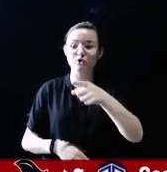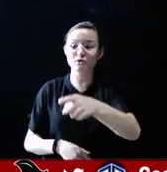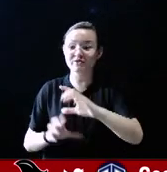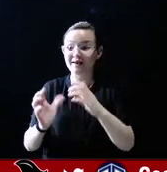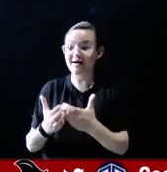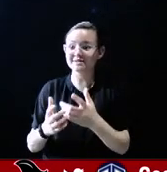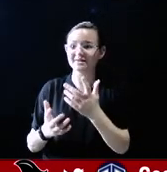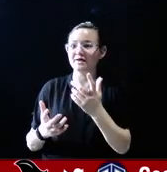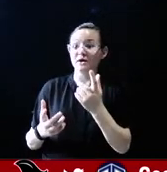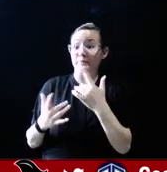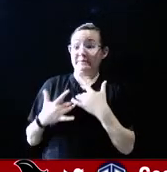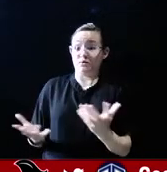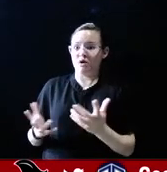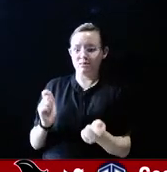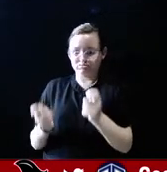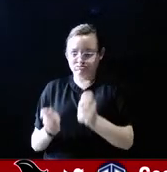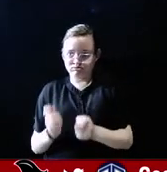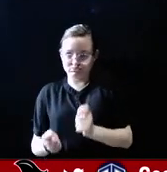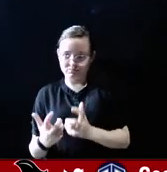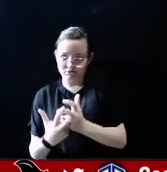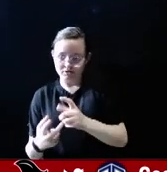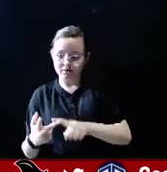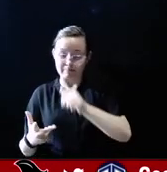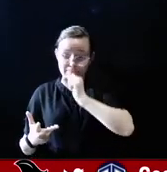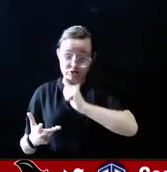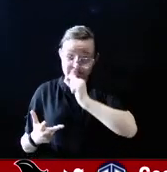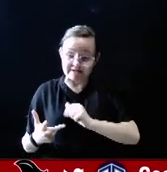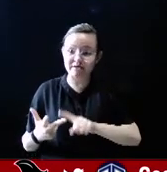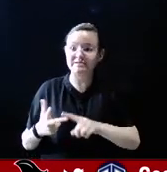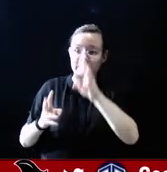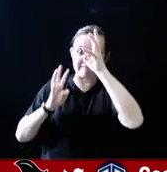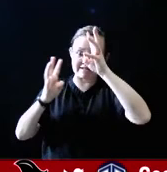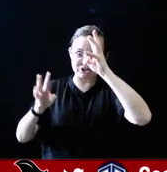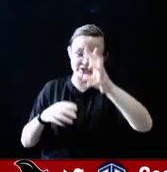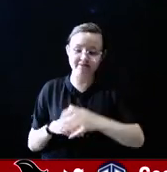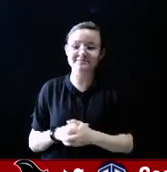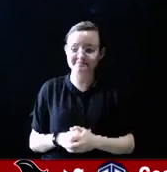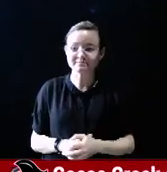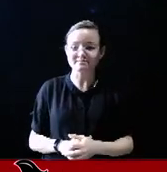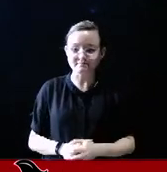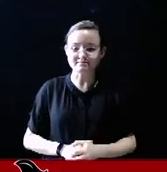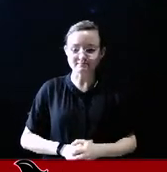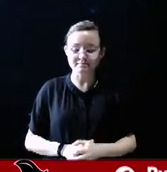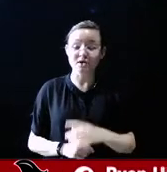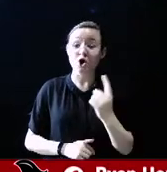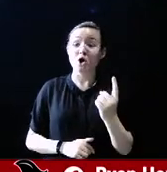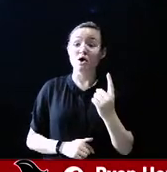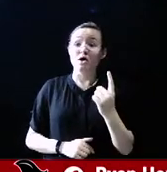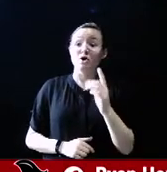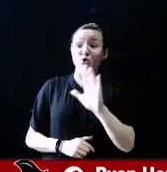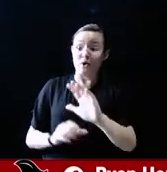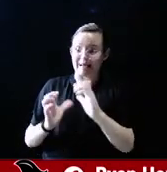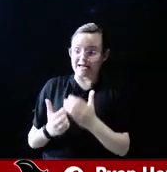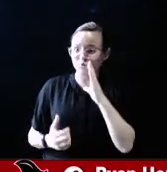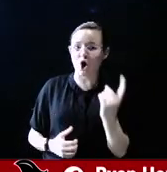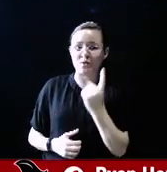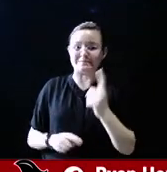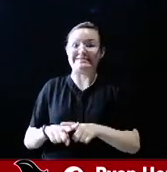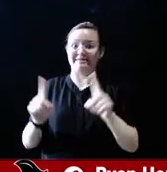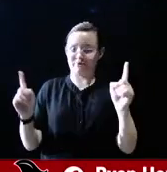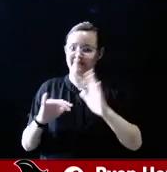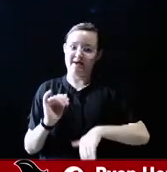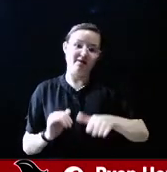adaptability, perseverance, and innovation. There will always be certain things that set your class apart from all the